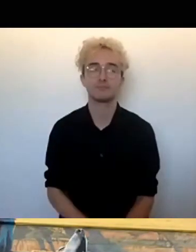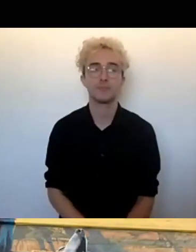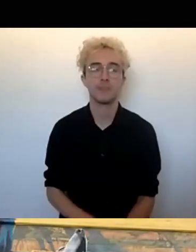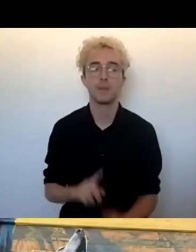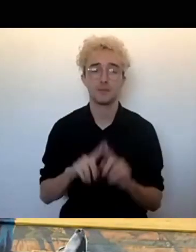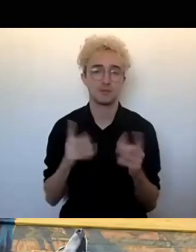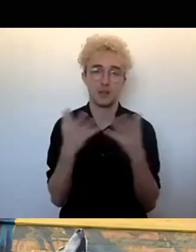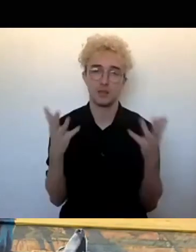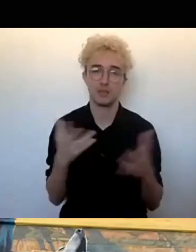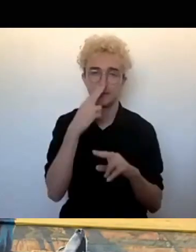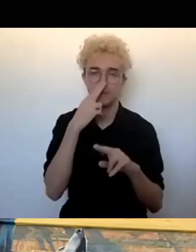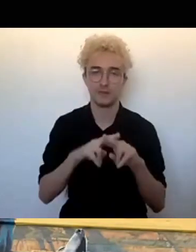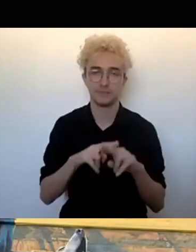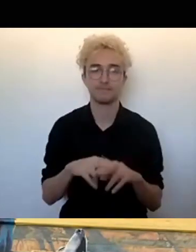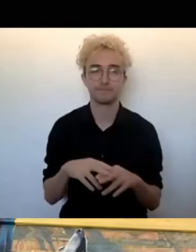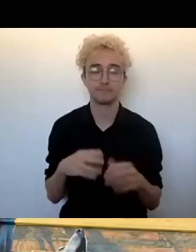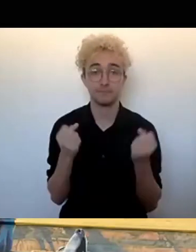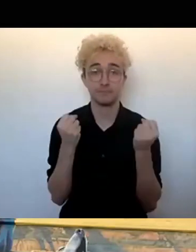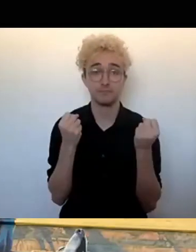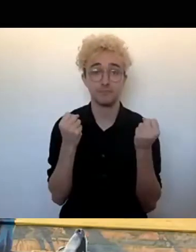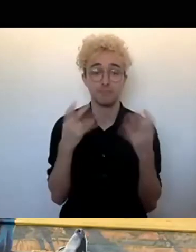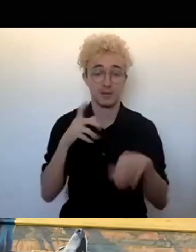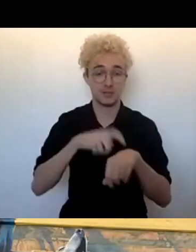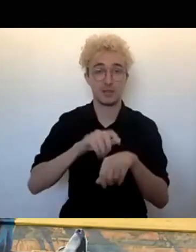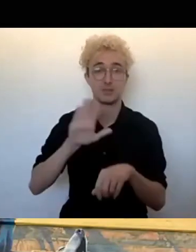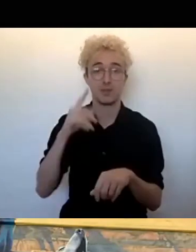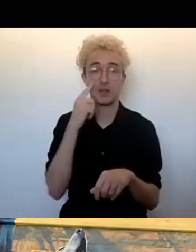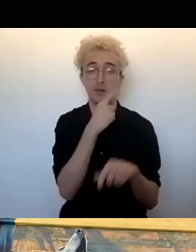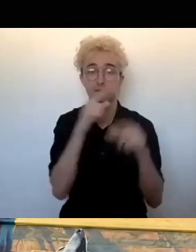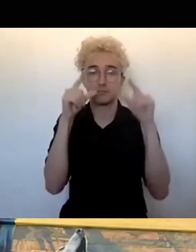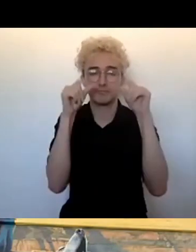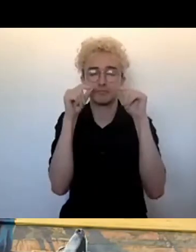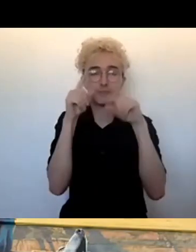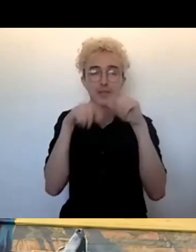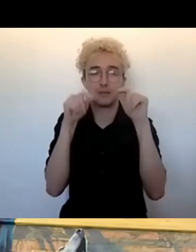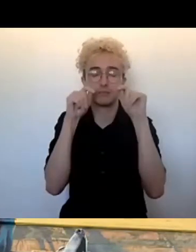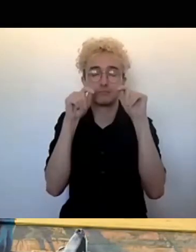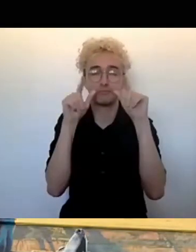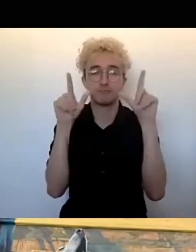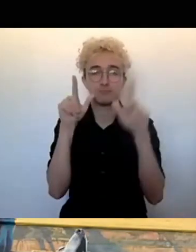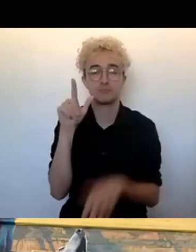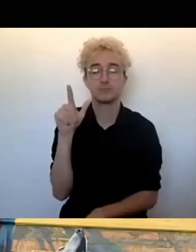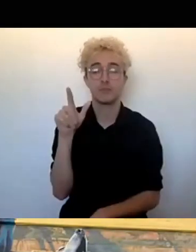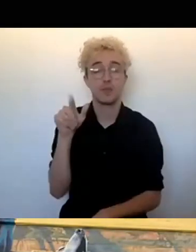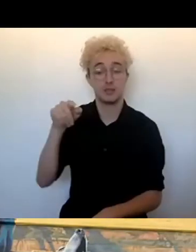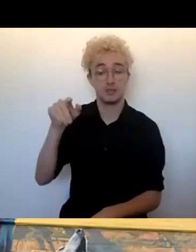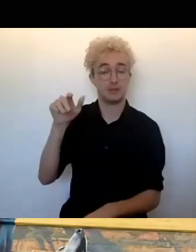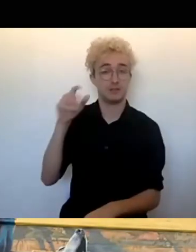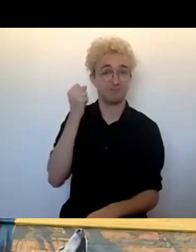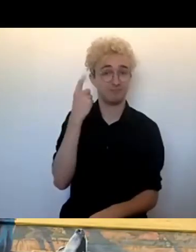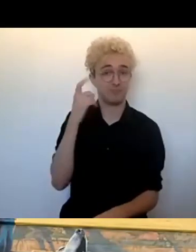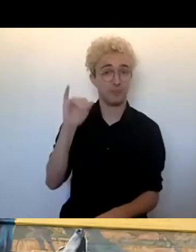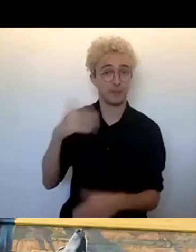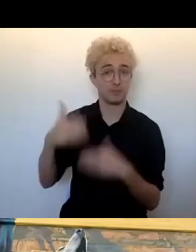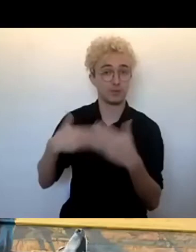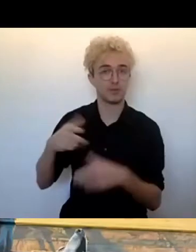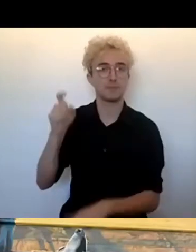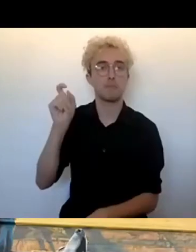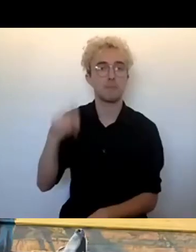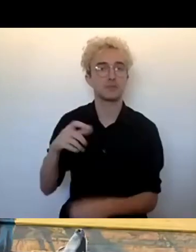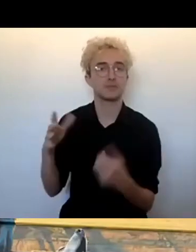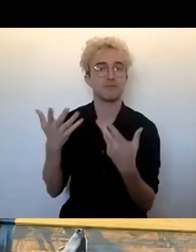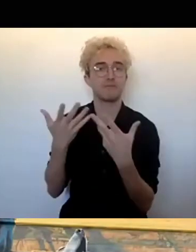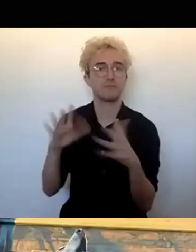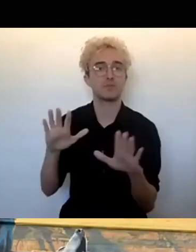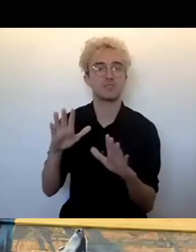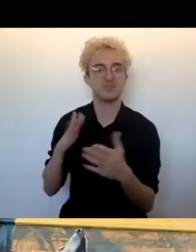a lot of times their eyes aren't even open yet, and this all has to be done within the first 14 days. So I've had pups that have been 11 days